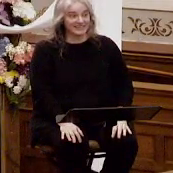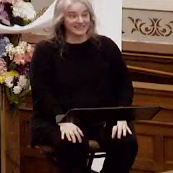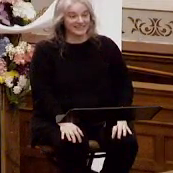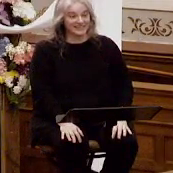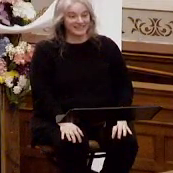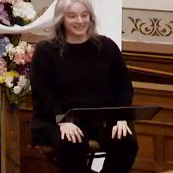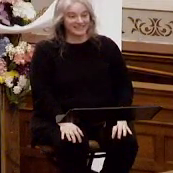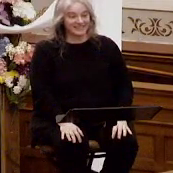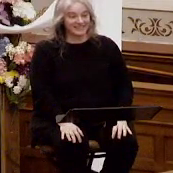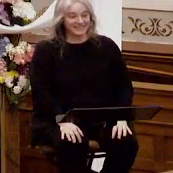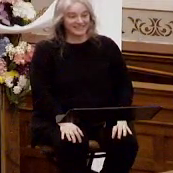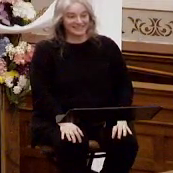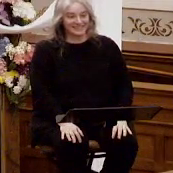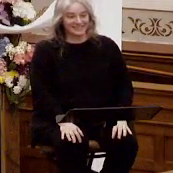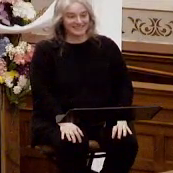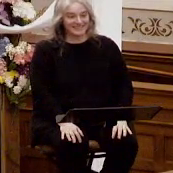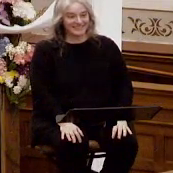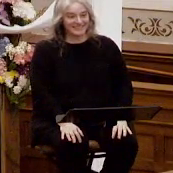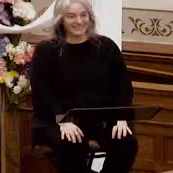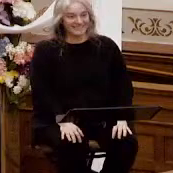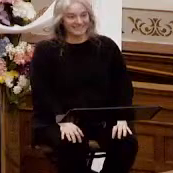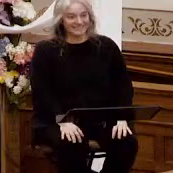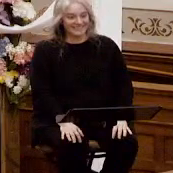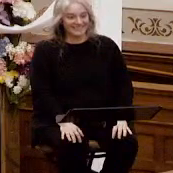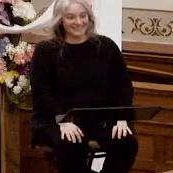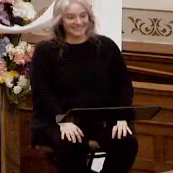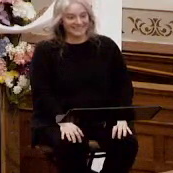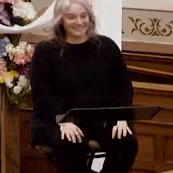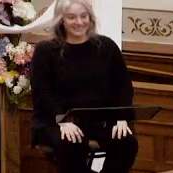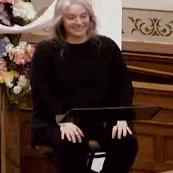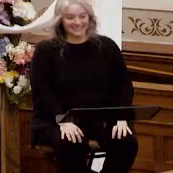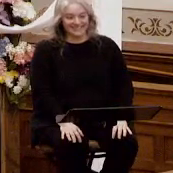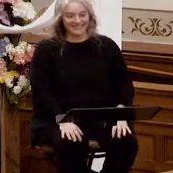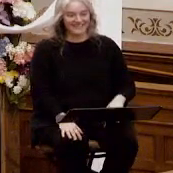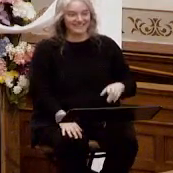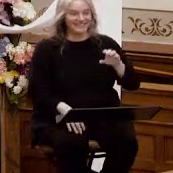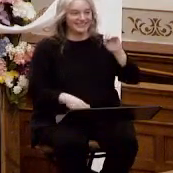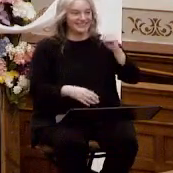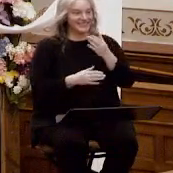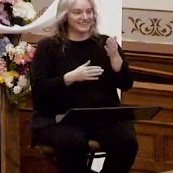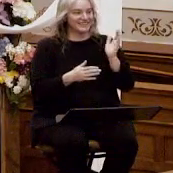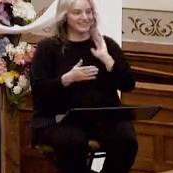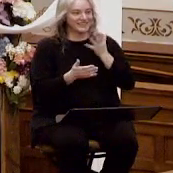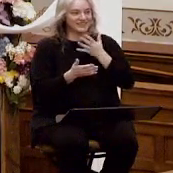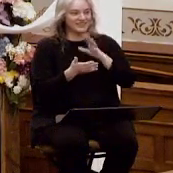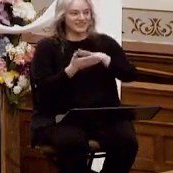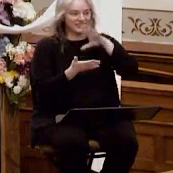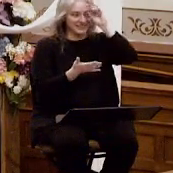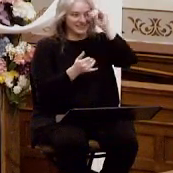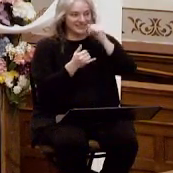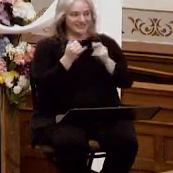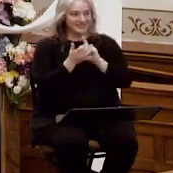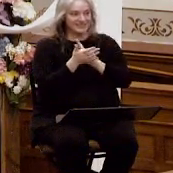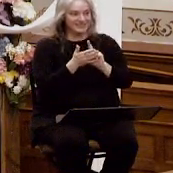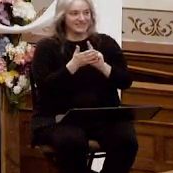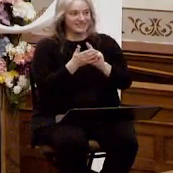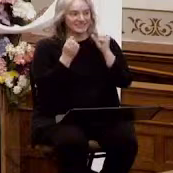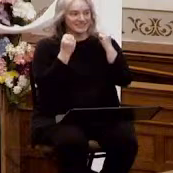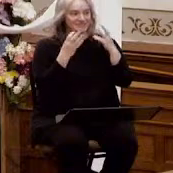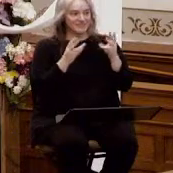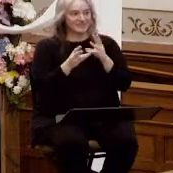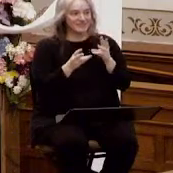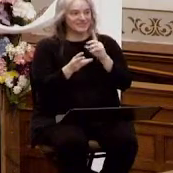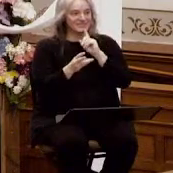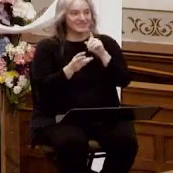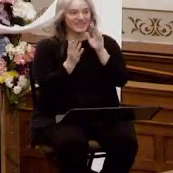All right. So the other thing we learned last week is that there are lots of ways to say alleluia, and that's